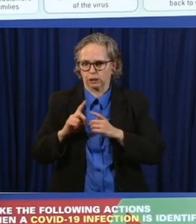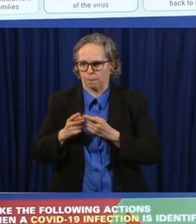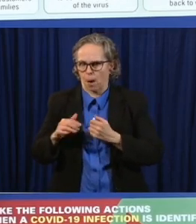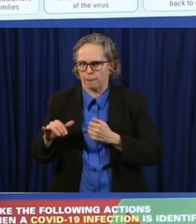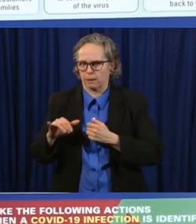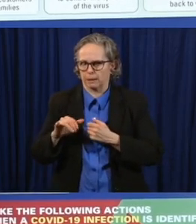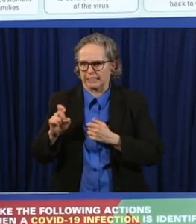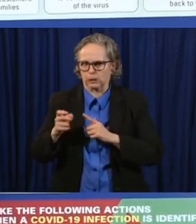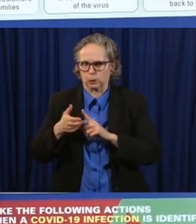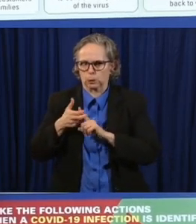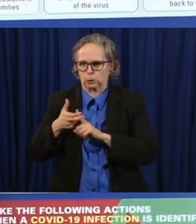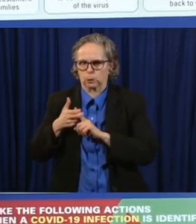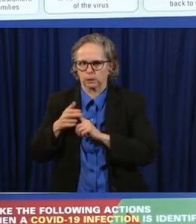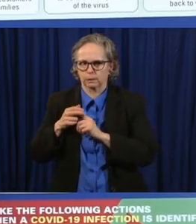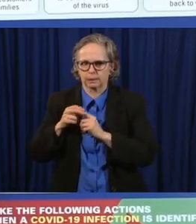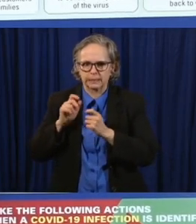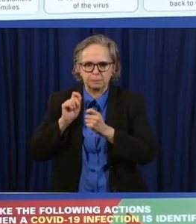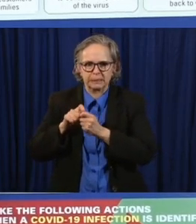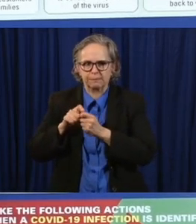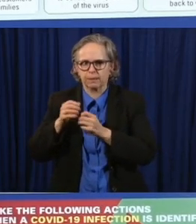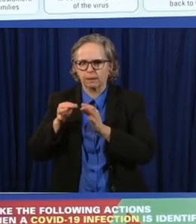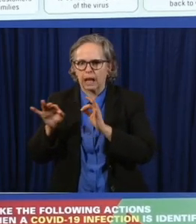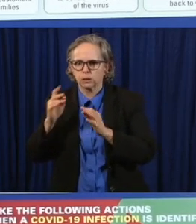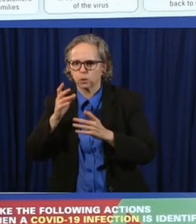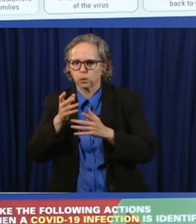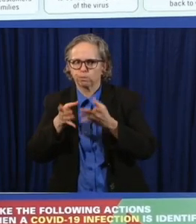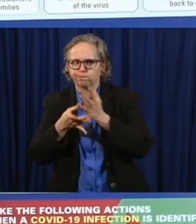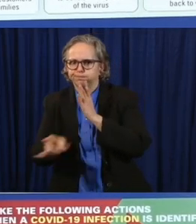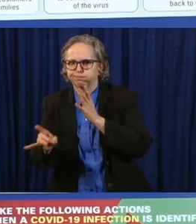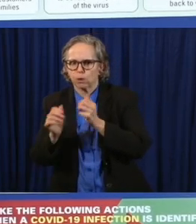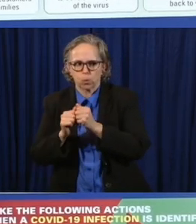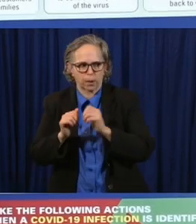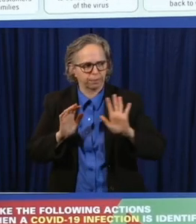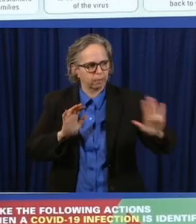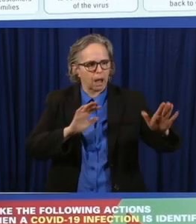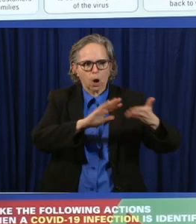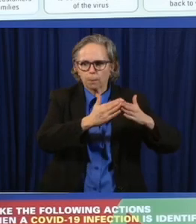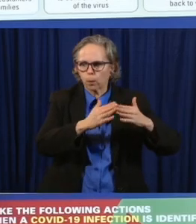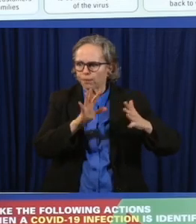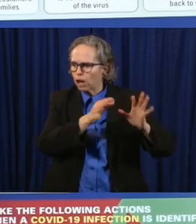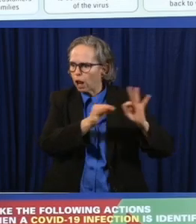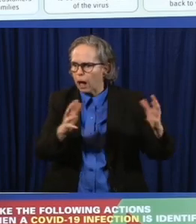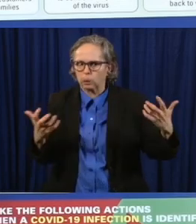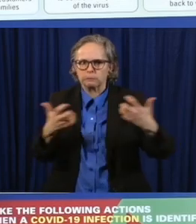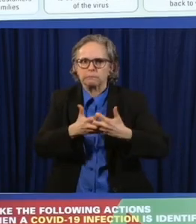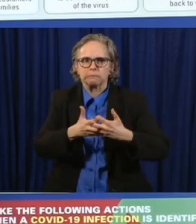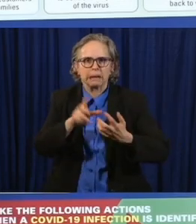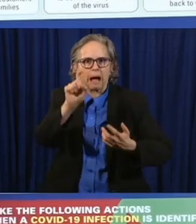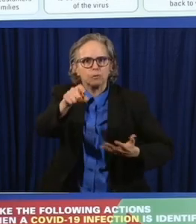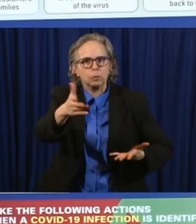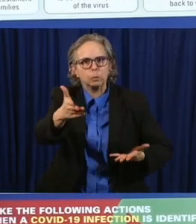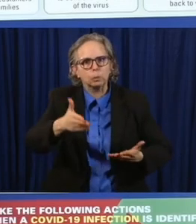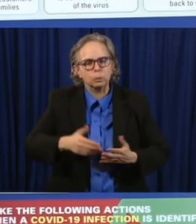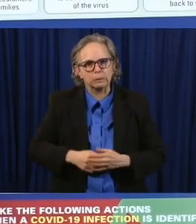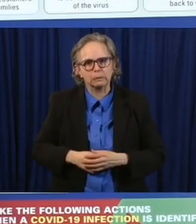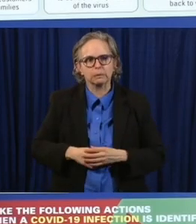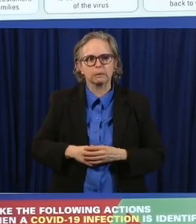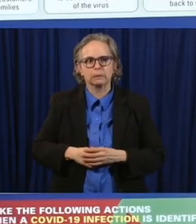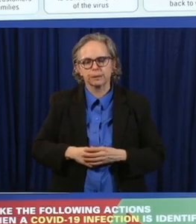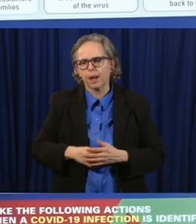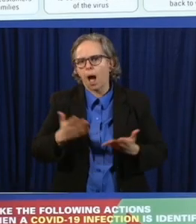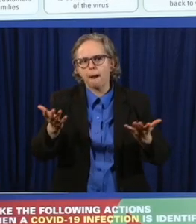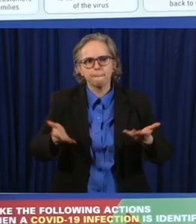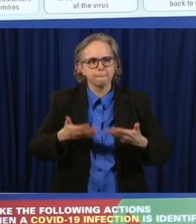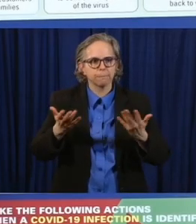people who could speak those languages if possible. We one of the things that Partners in Health